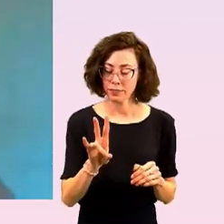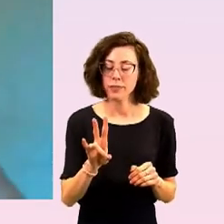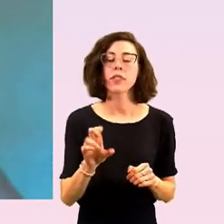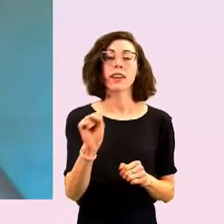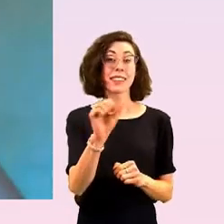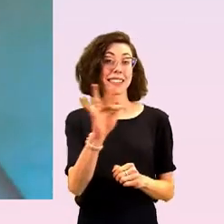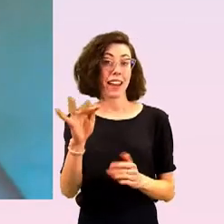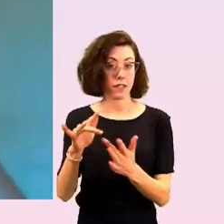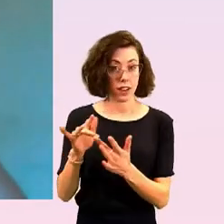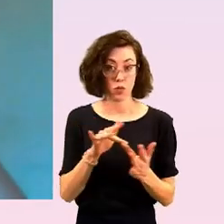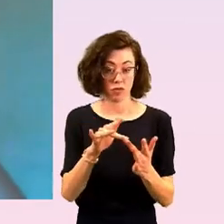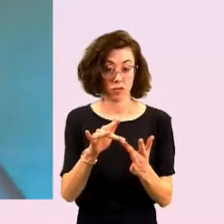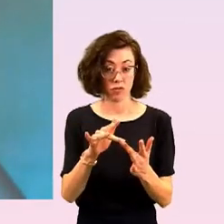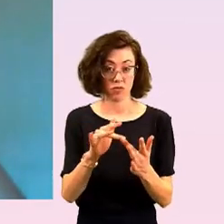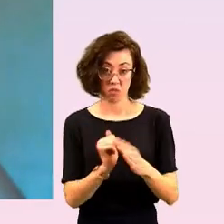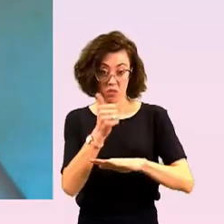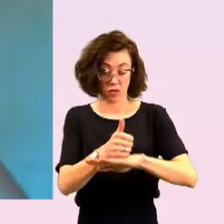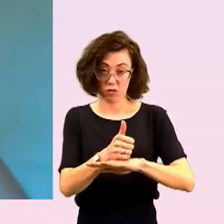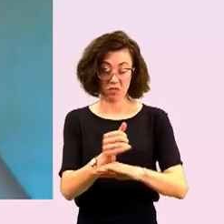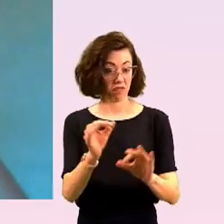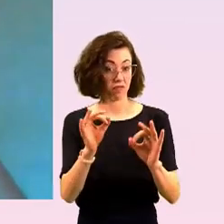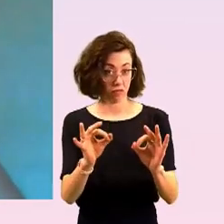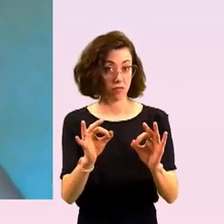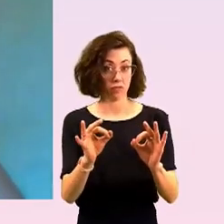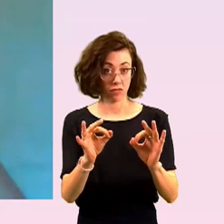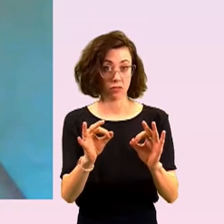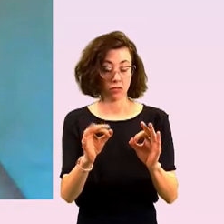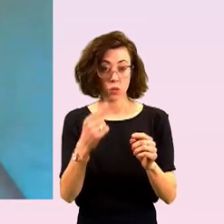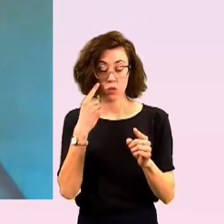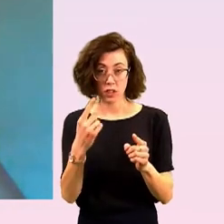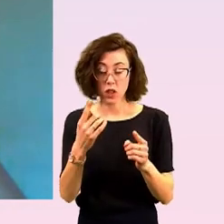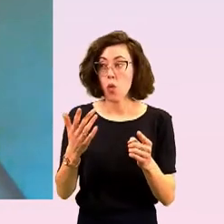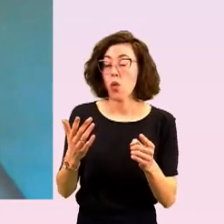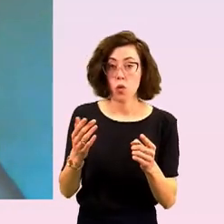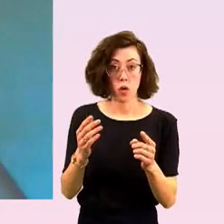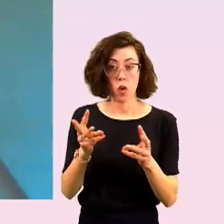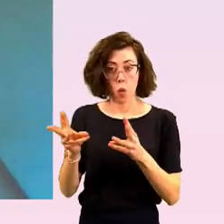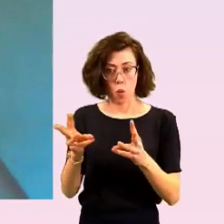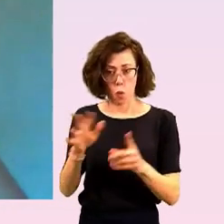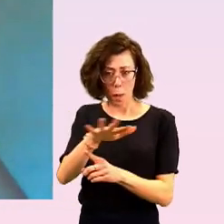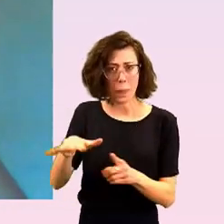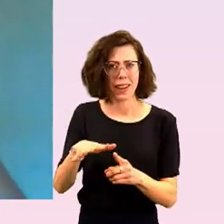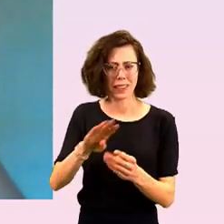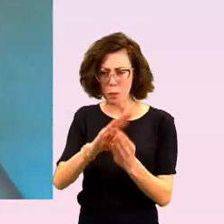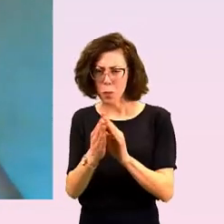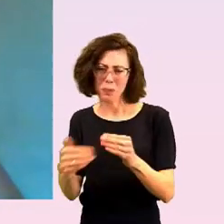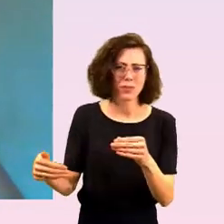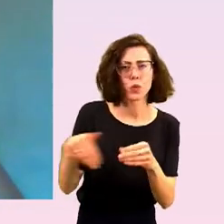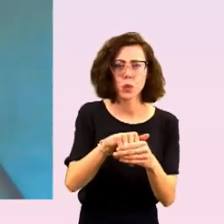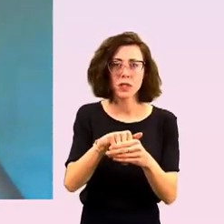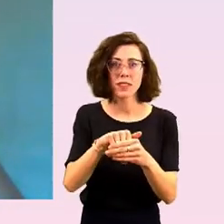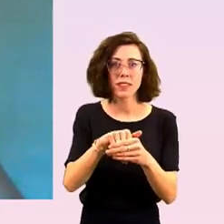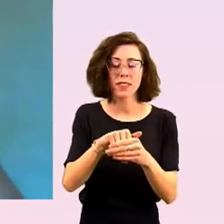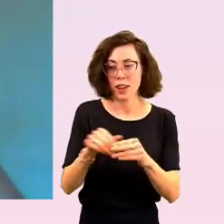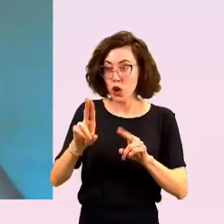been created and they have a great purpose. We're seeing them create this inclusion in the workplace, and we're seeing it let new staff